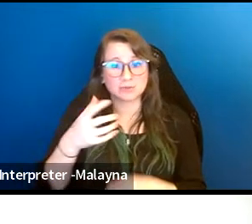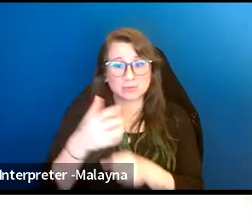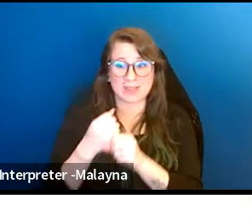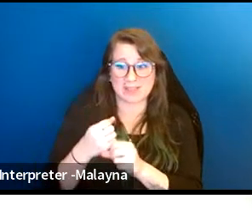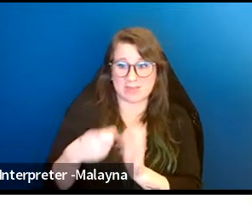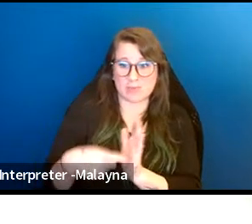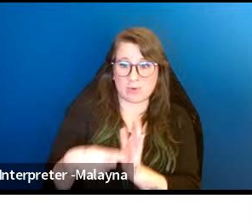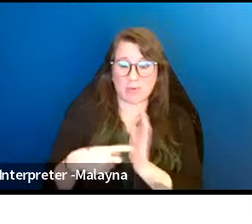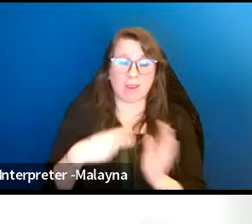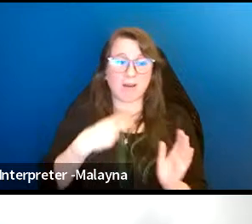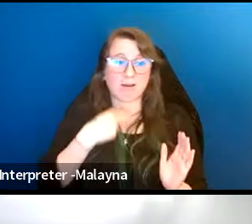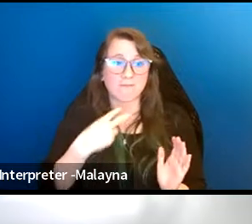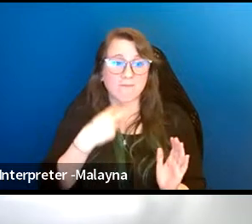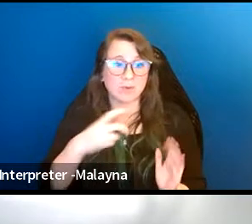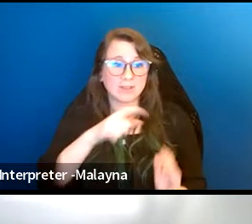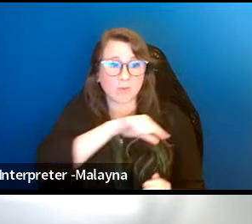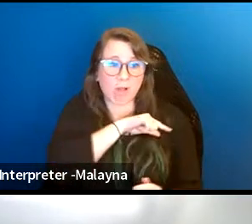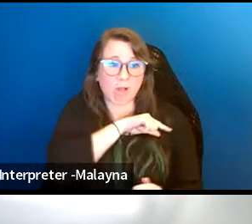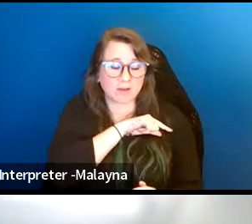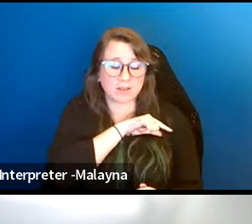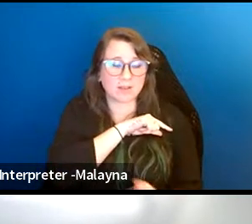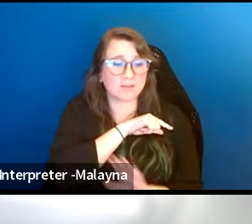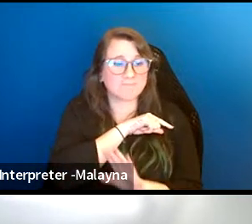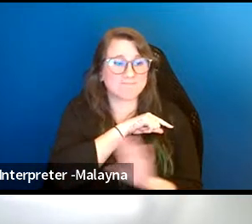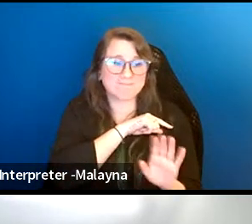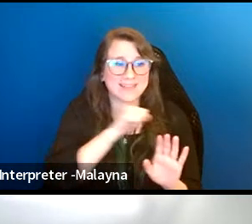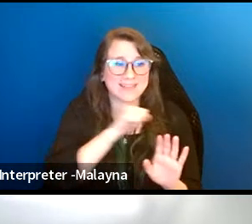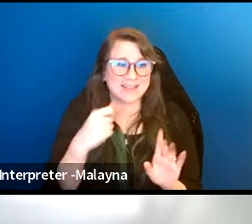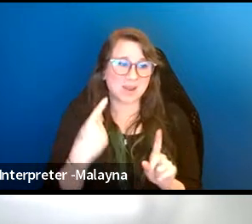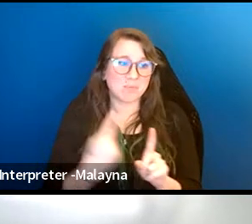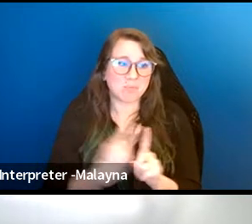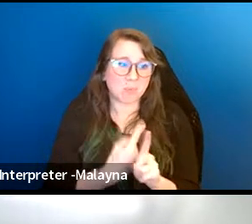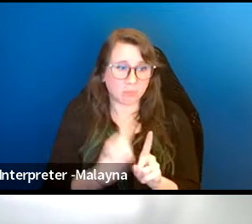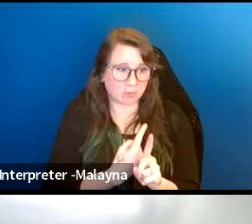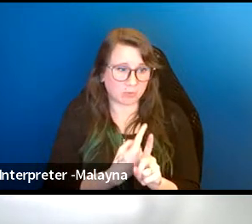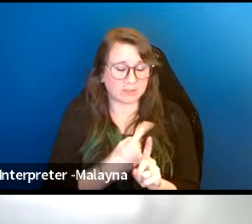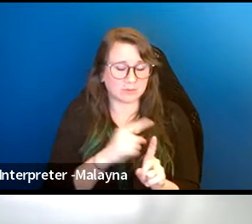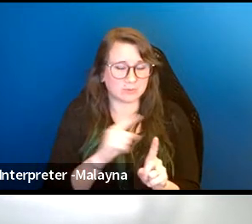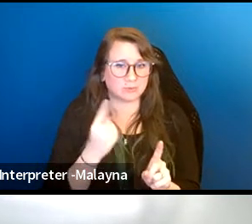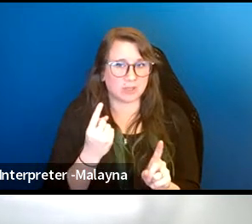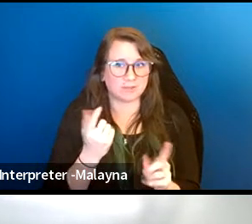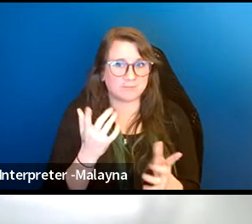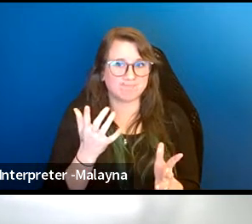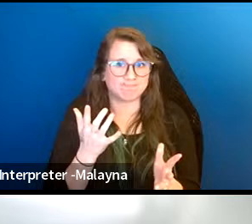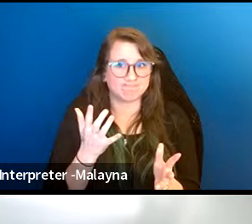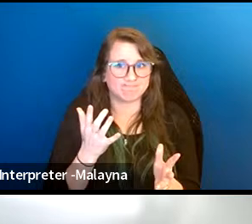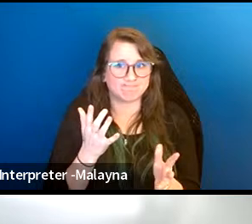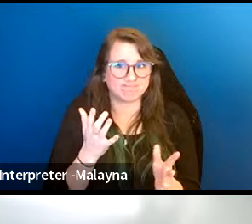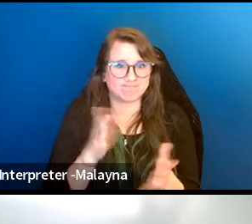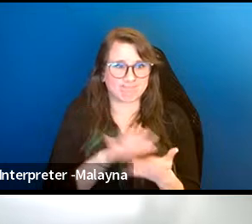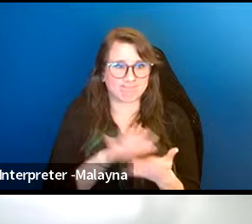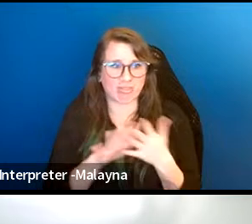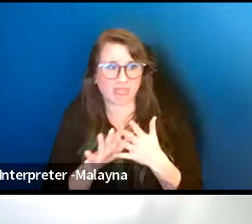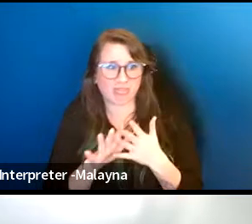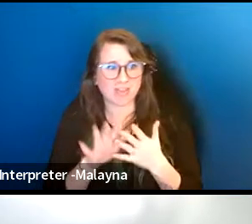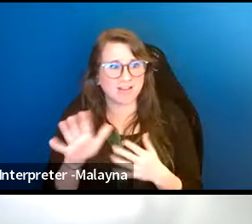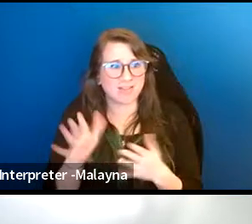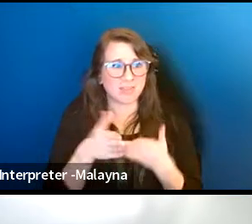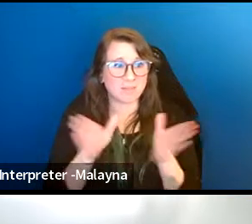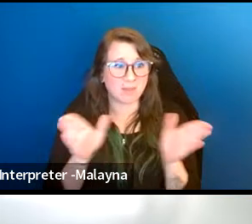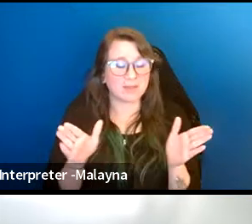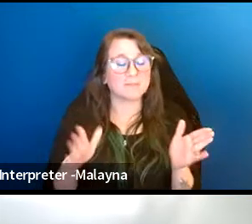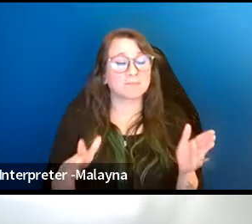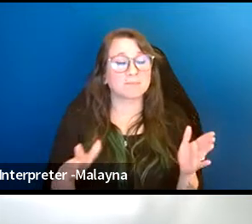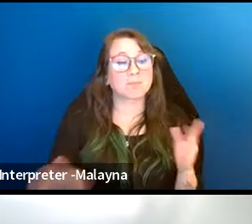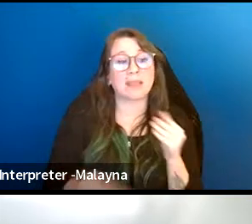voice quality. It is not it's not appropriate to adversely affect the public.